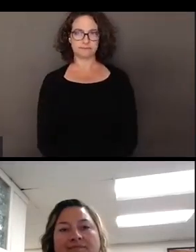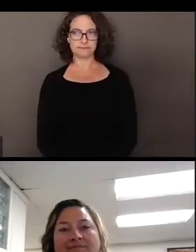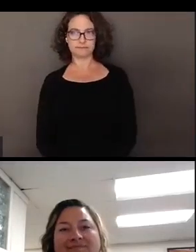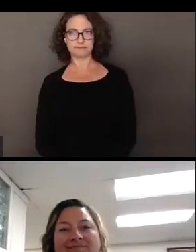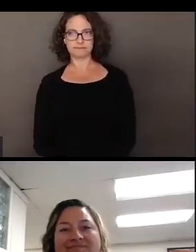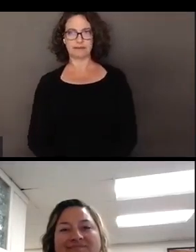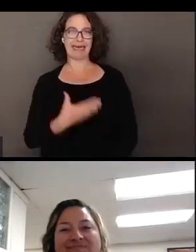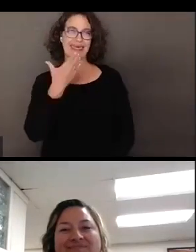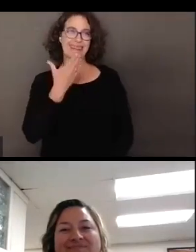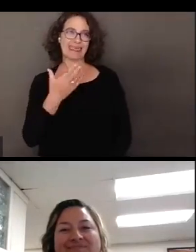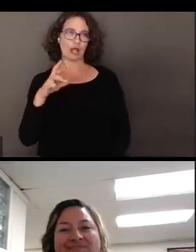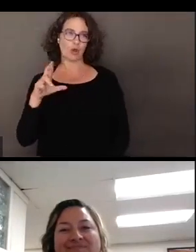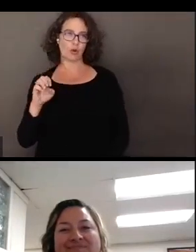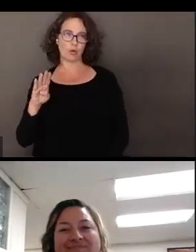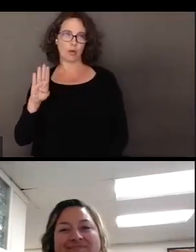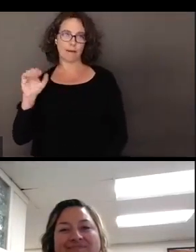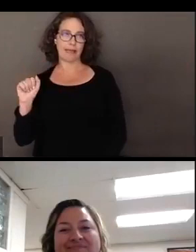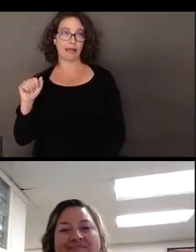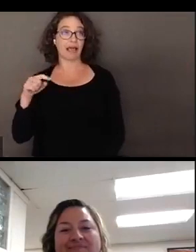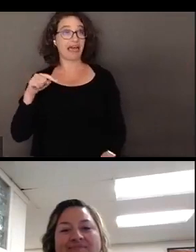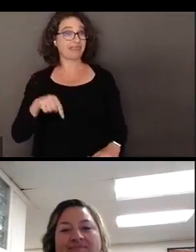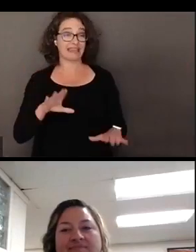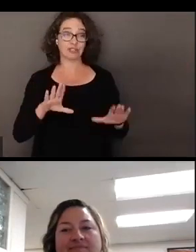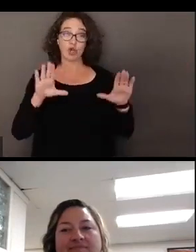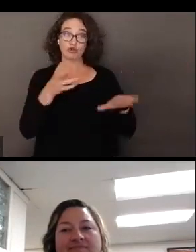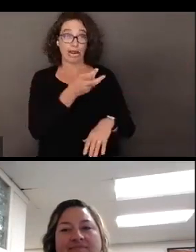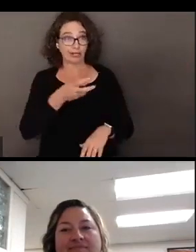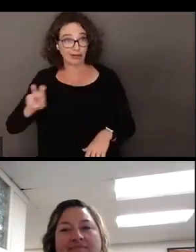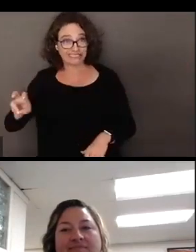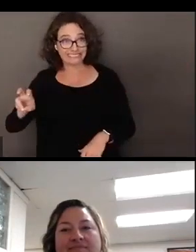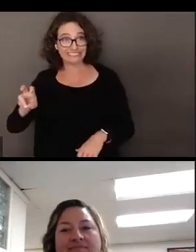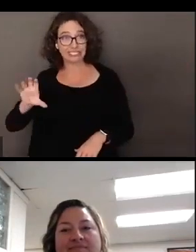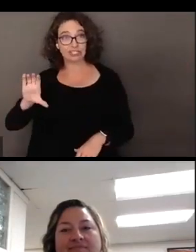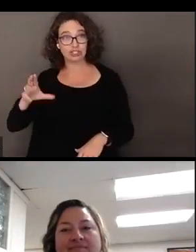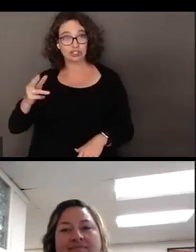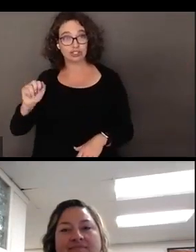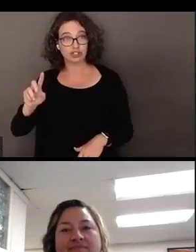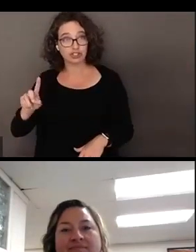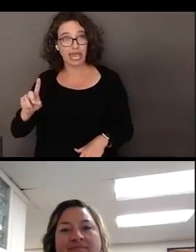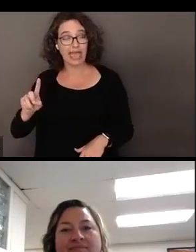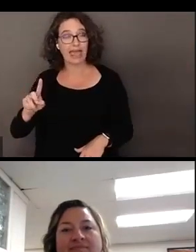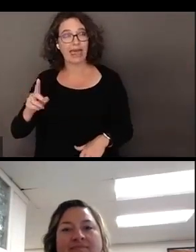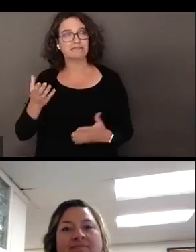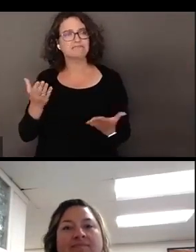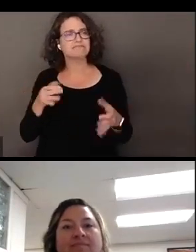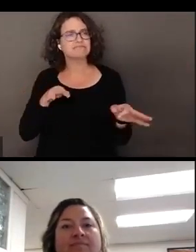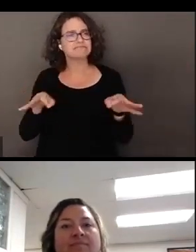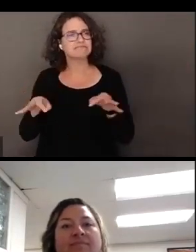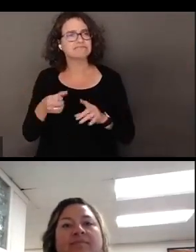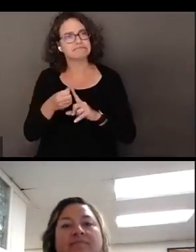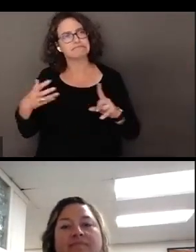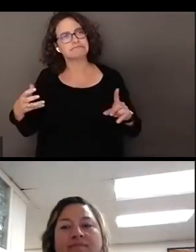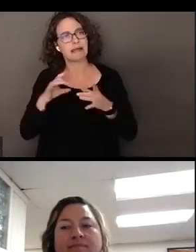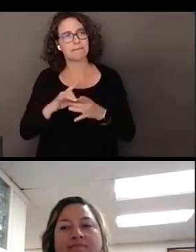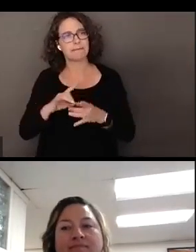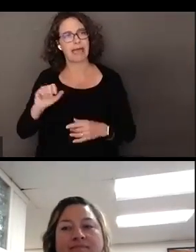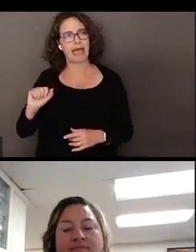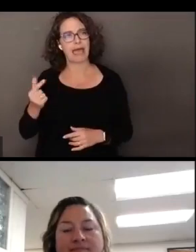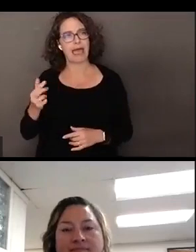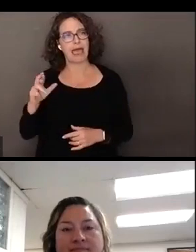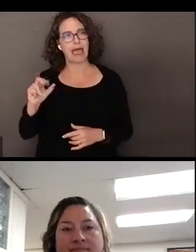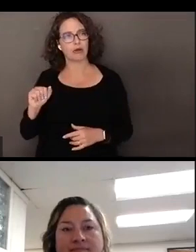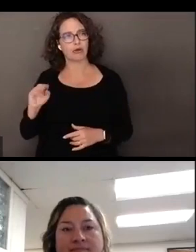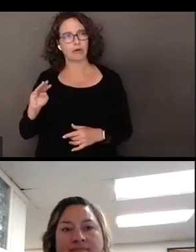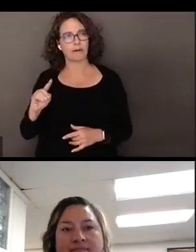Thank you, Rebecca. And I think this is a great transition to Chad. Chad, I'd love for you to tell us a little bit more about AgrAbility. I know from our work